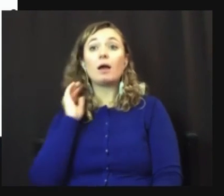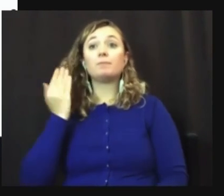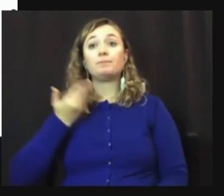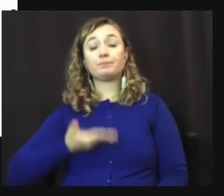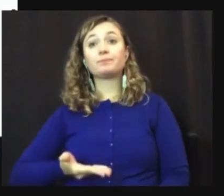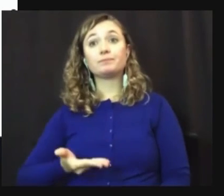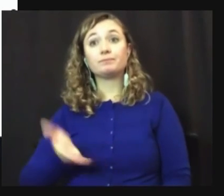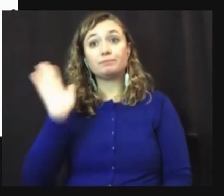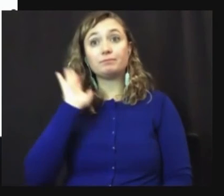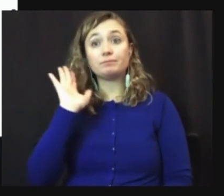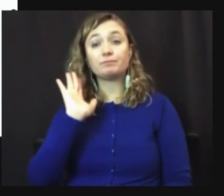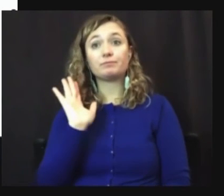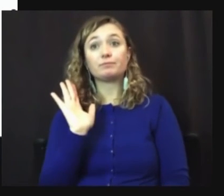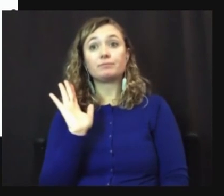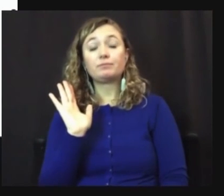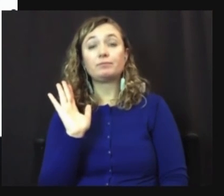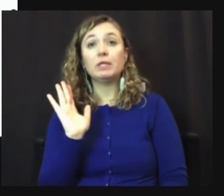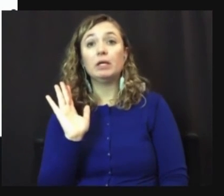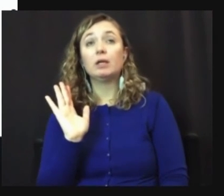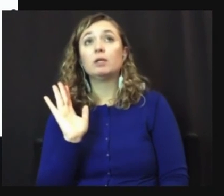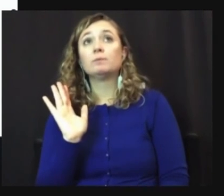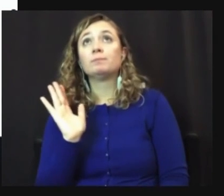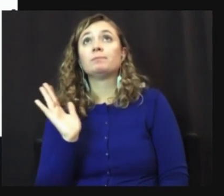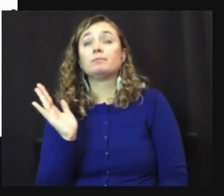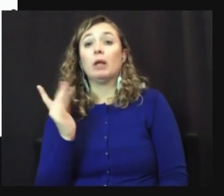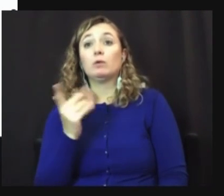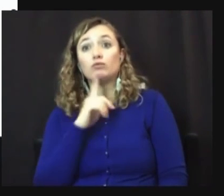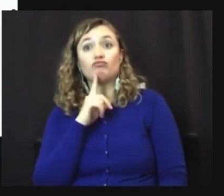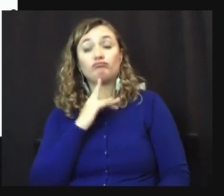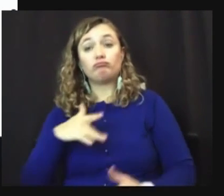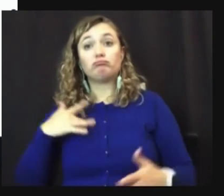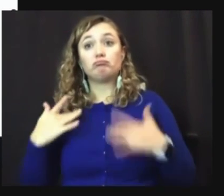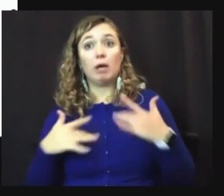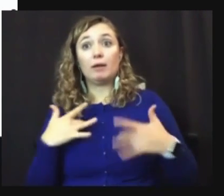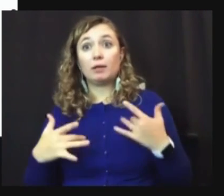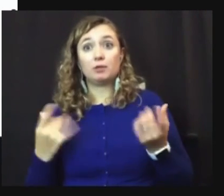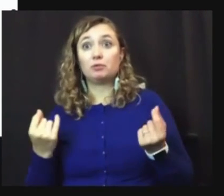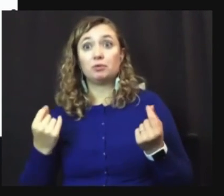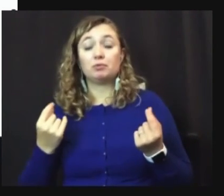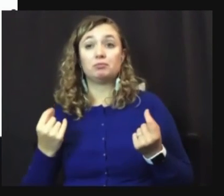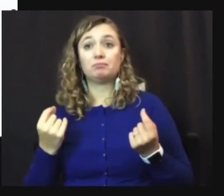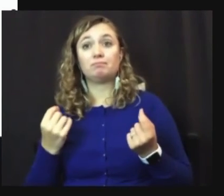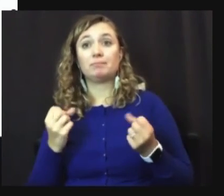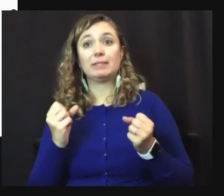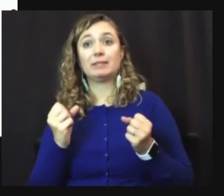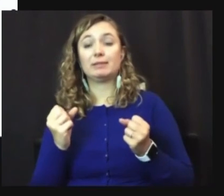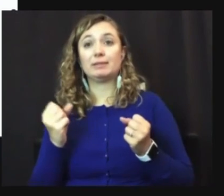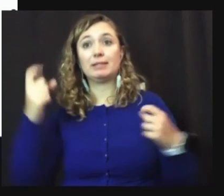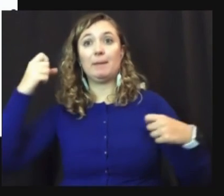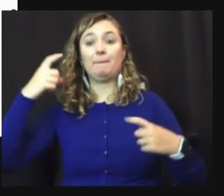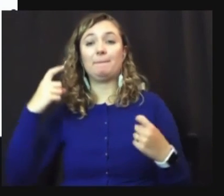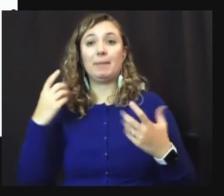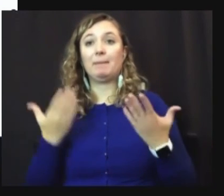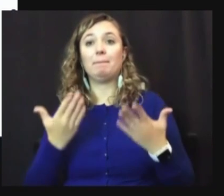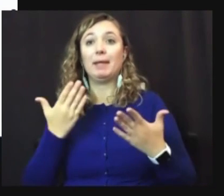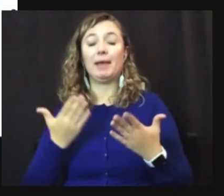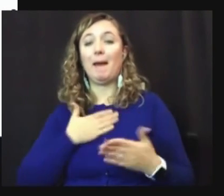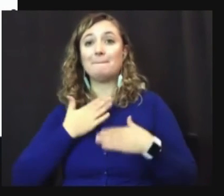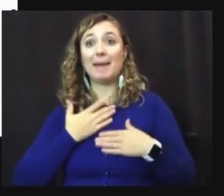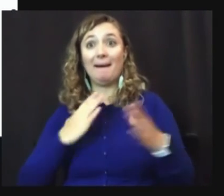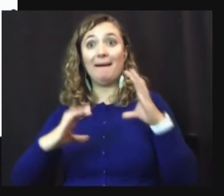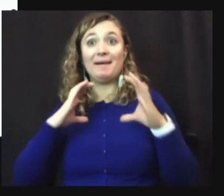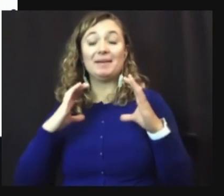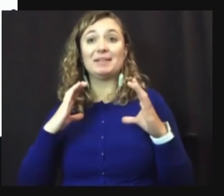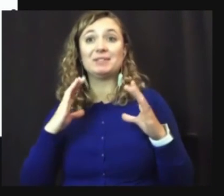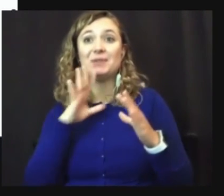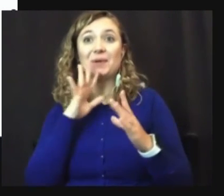used to like get really excited in STEM and like maybe like have a really happy conversation where maybe I was talking about one